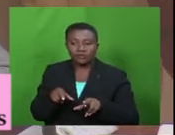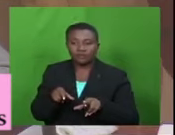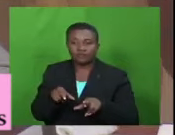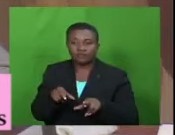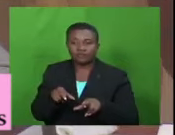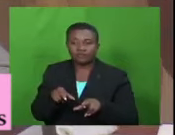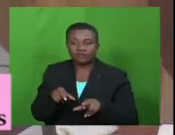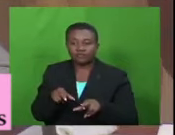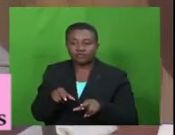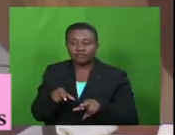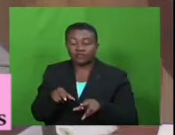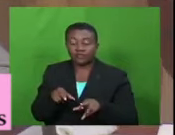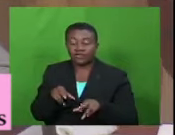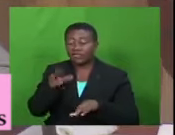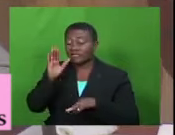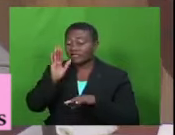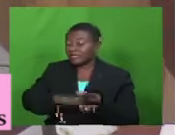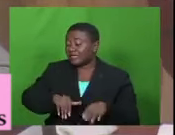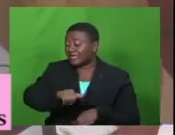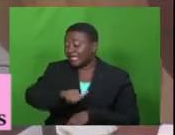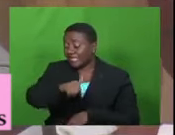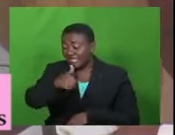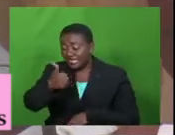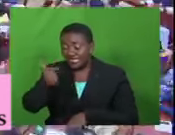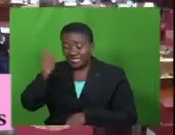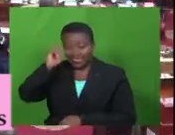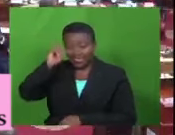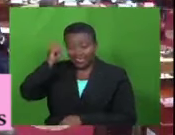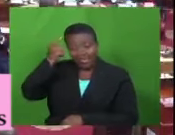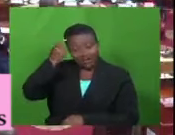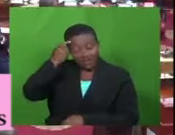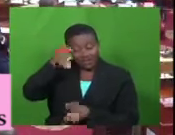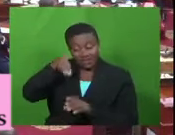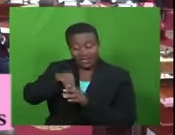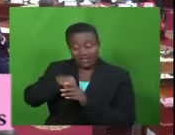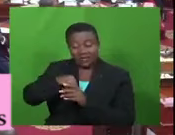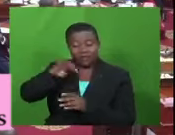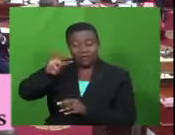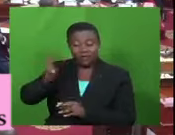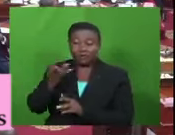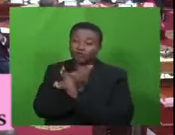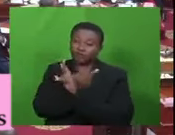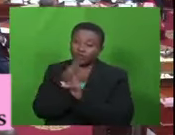than any government in the history of the Fourth Republic.